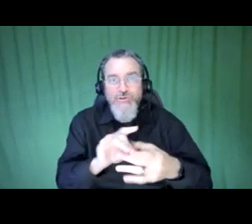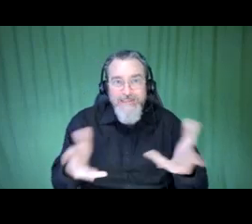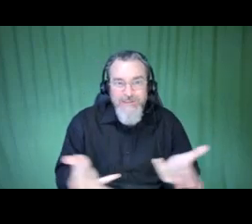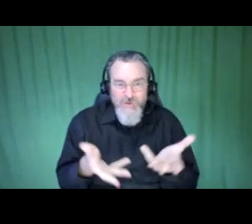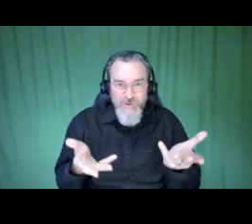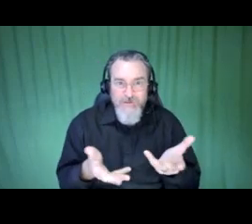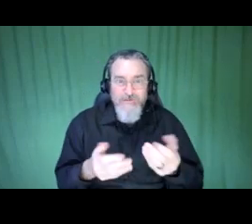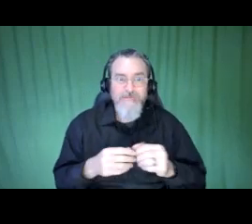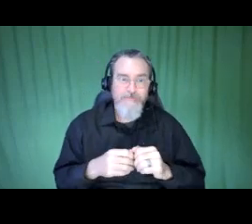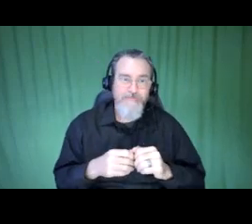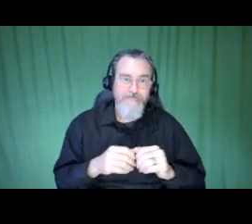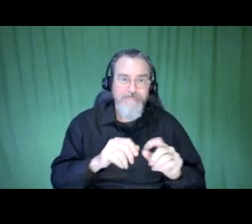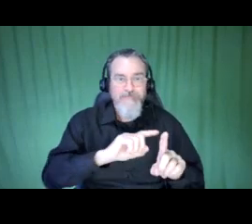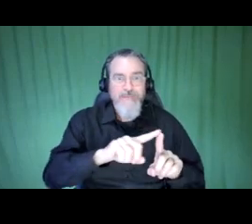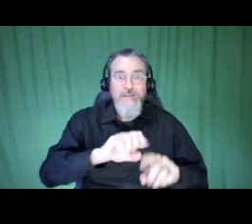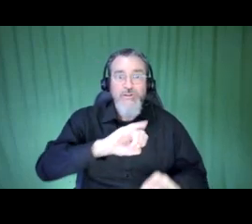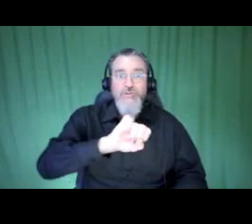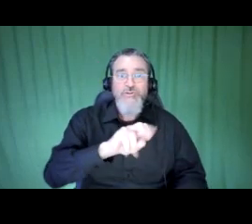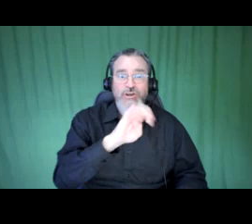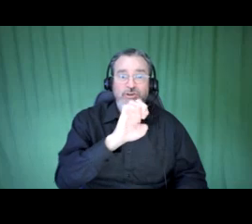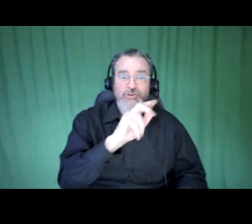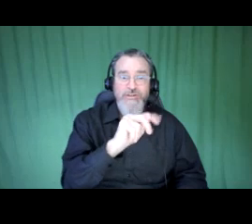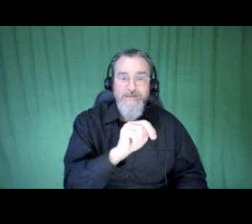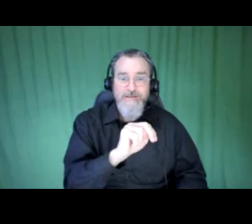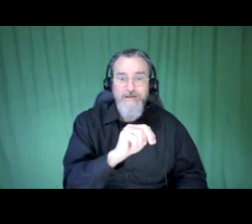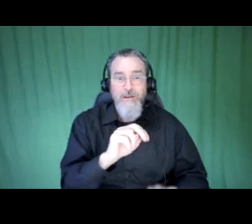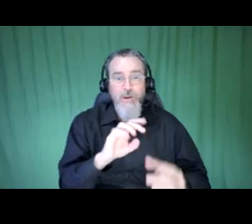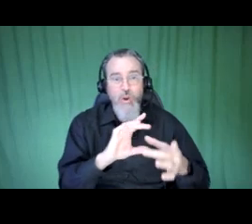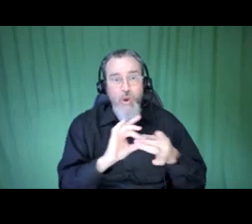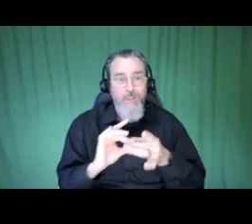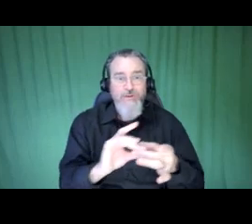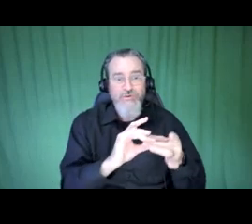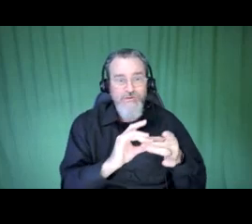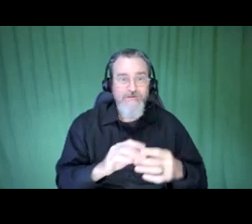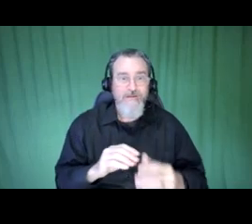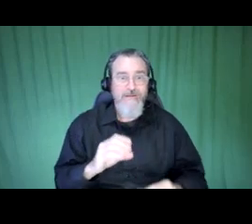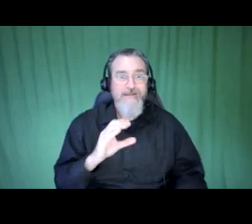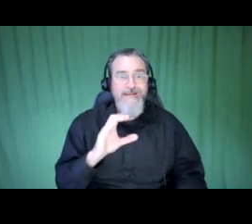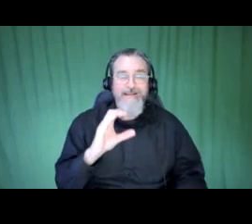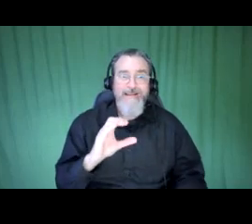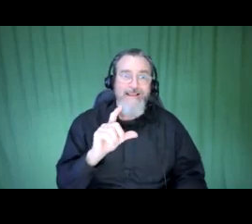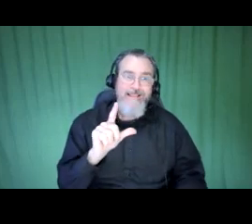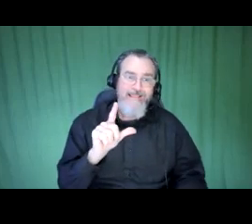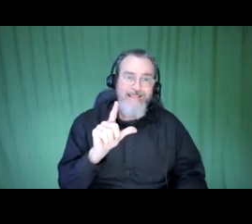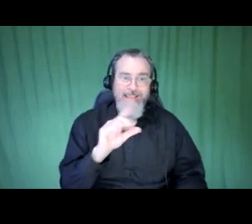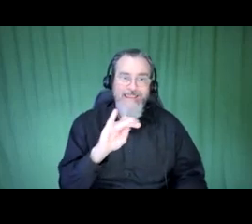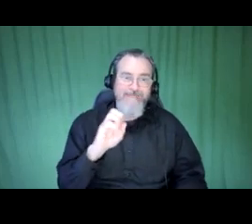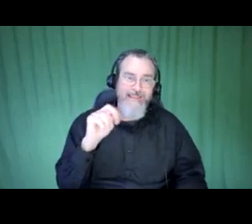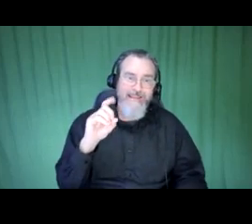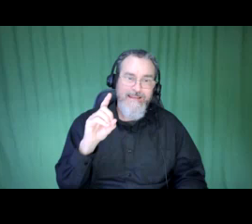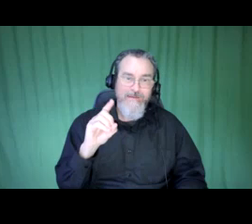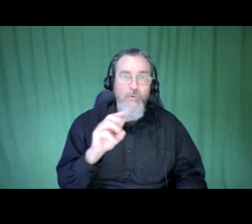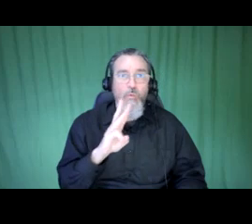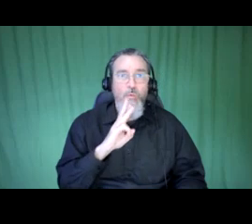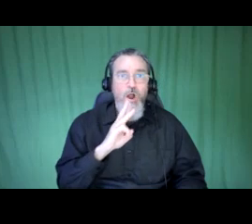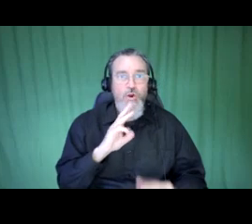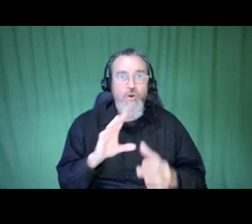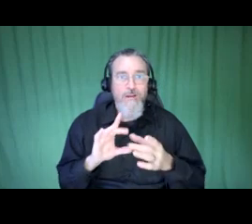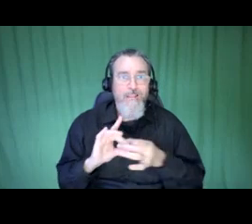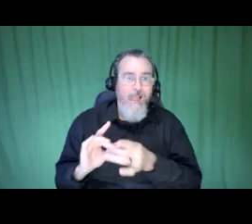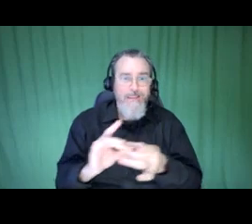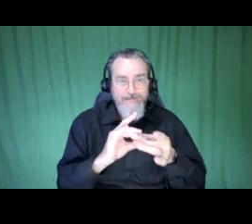such as the Junction Coalition, Team McCog, and Cleveland Water Alliance. But we also have critical employer partners that